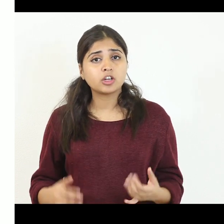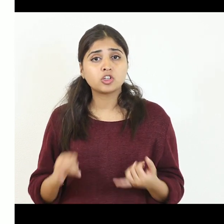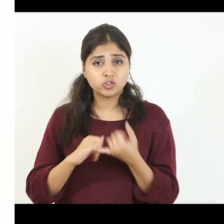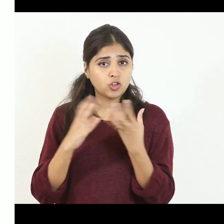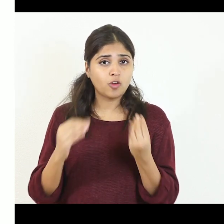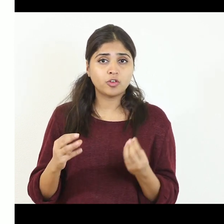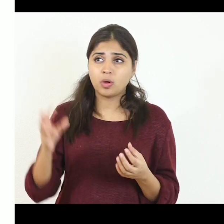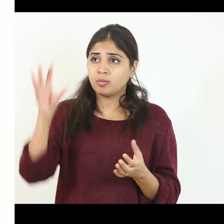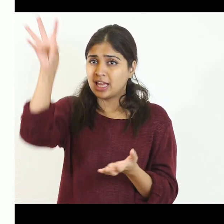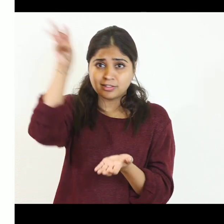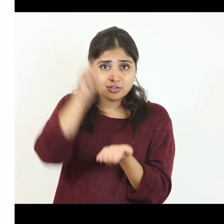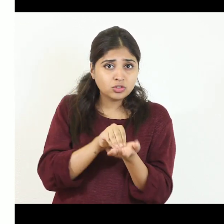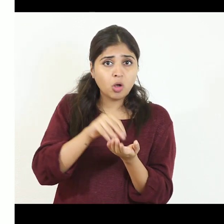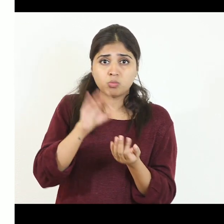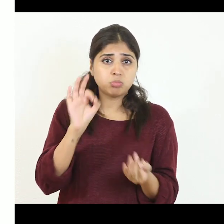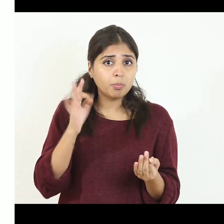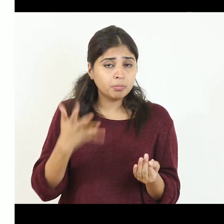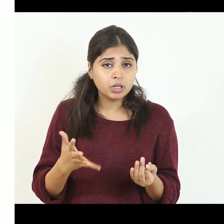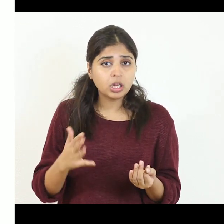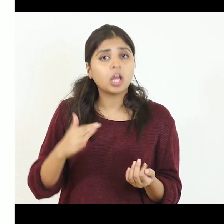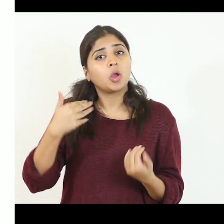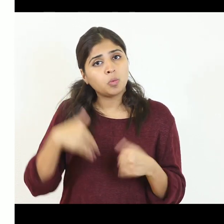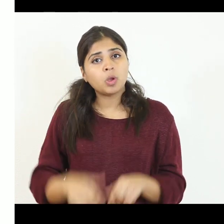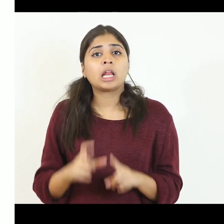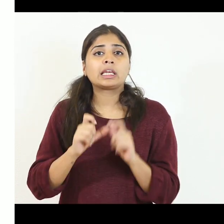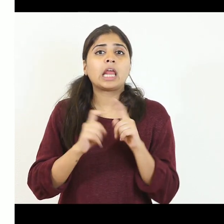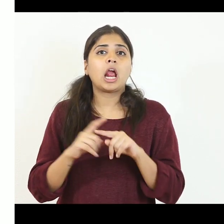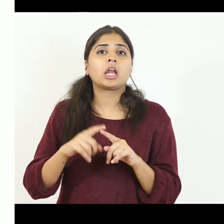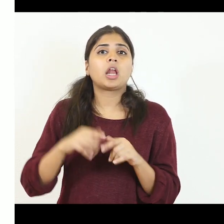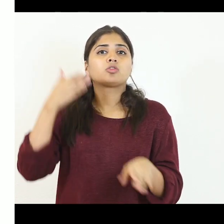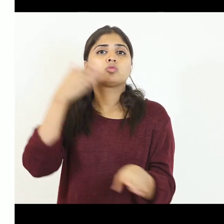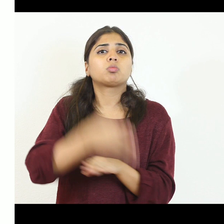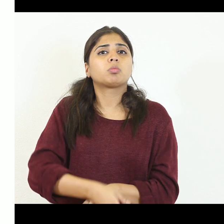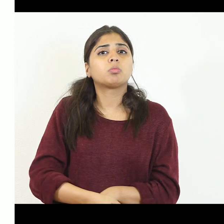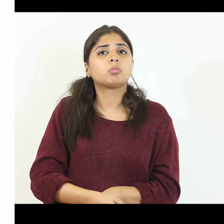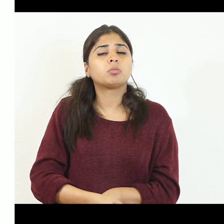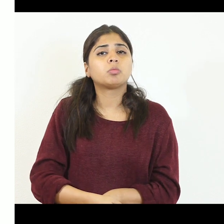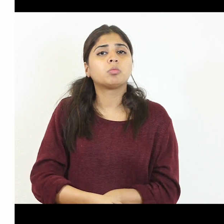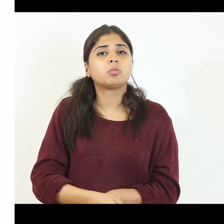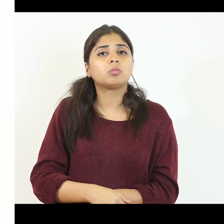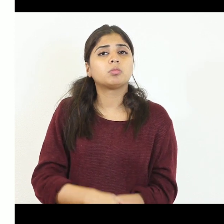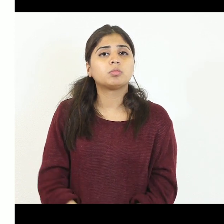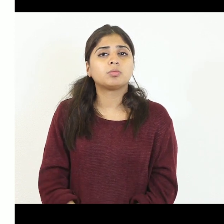not installed properly, then it may lead to data corruption.